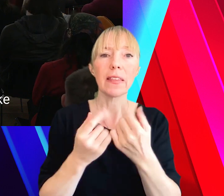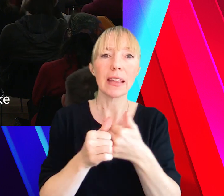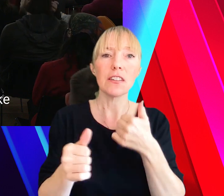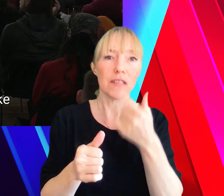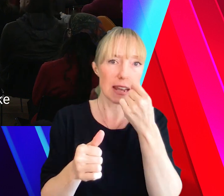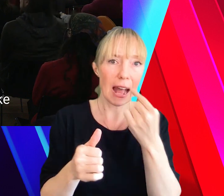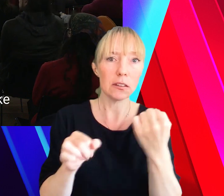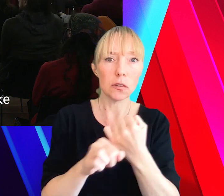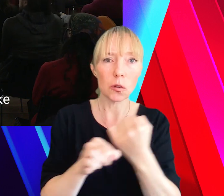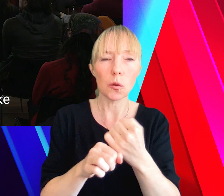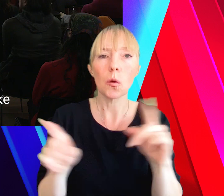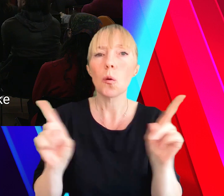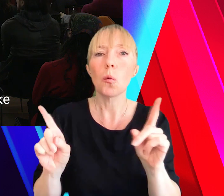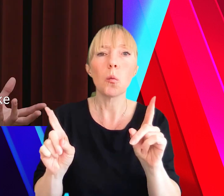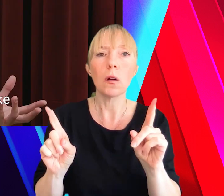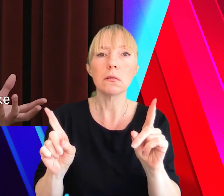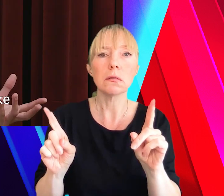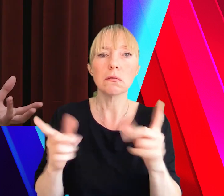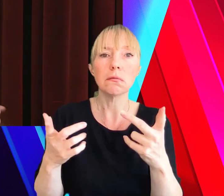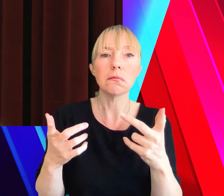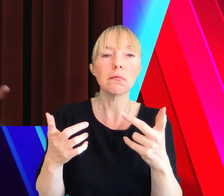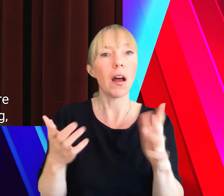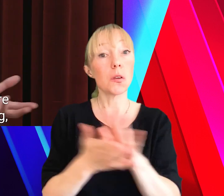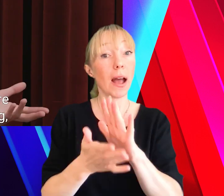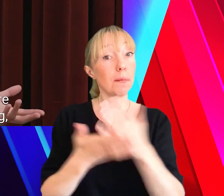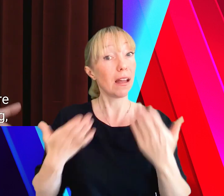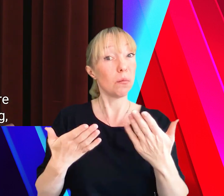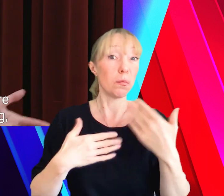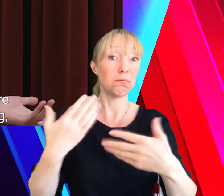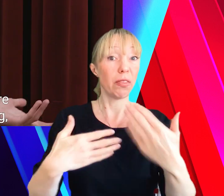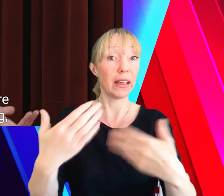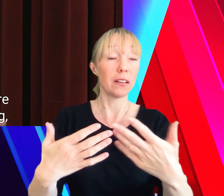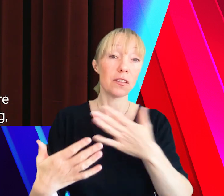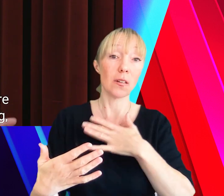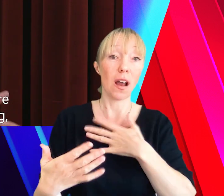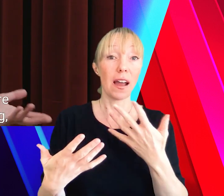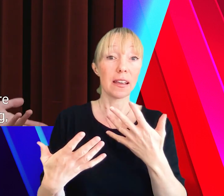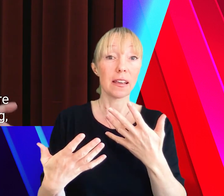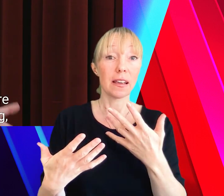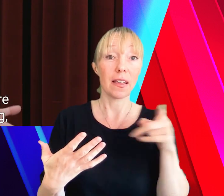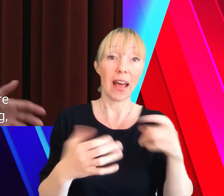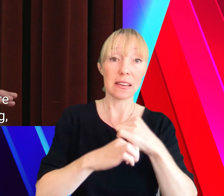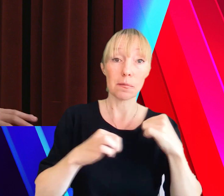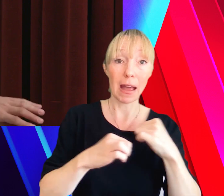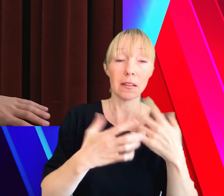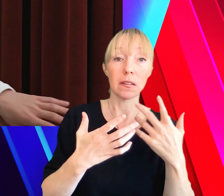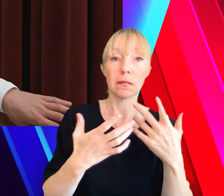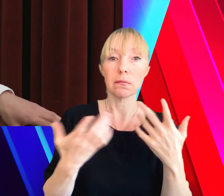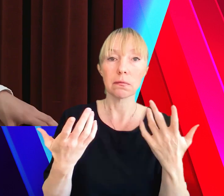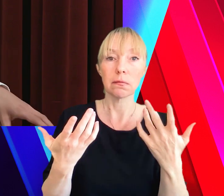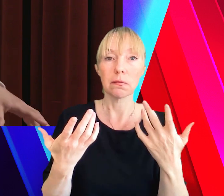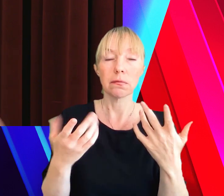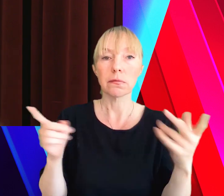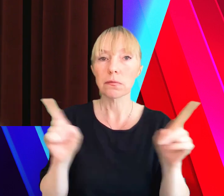like the industry can do, what do you think that would be? Or are you kind of happy with how things are going now and you like it kind of being